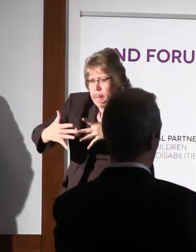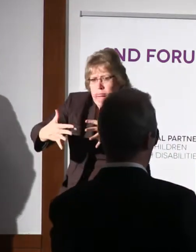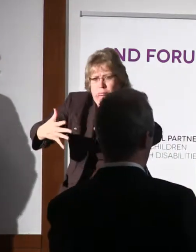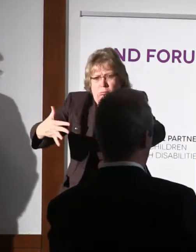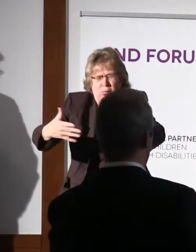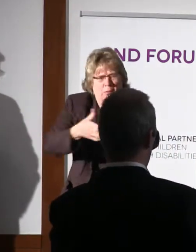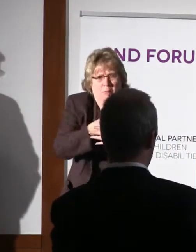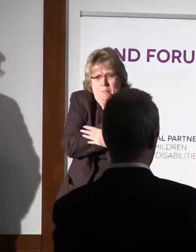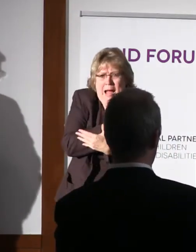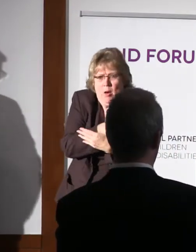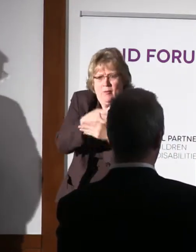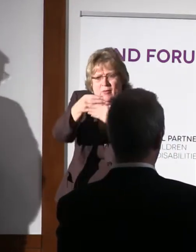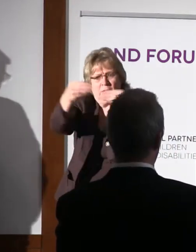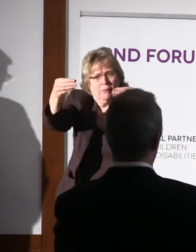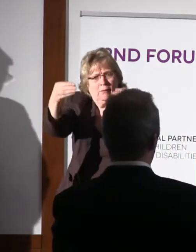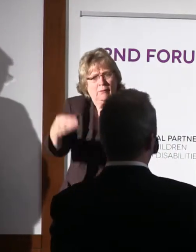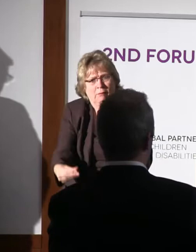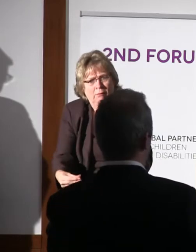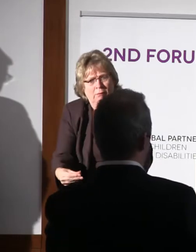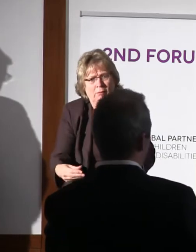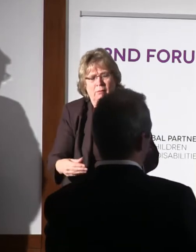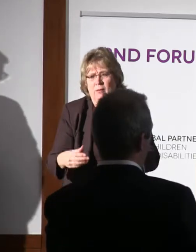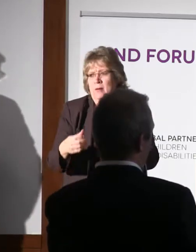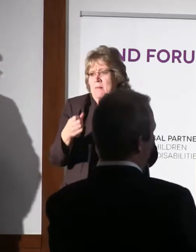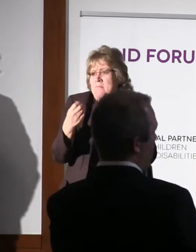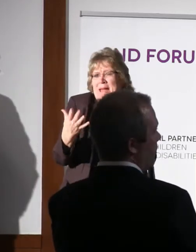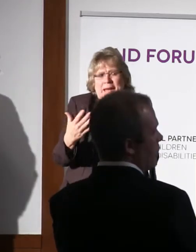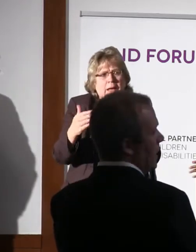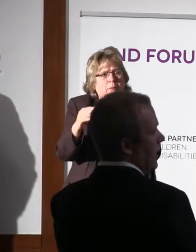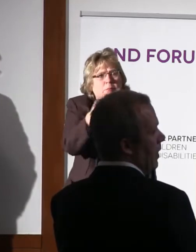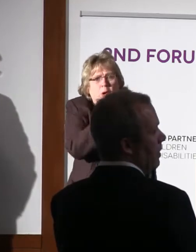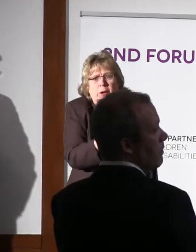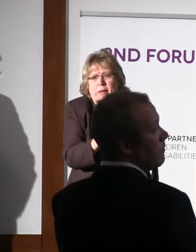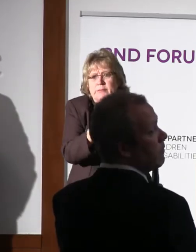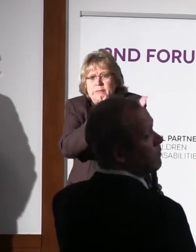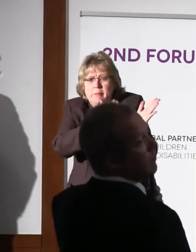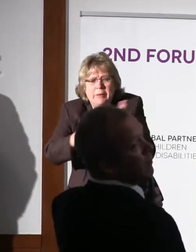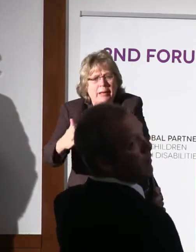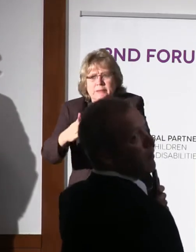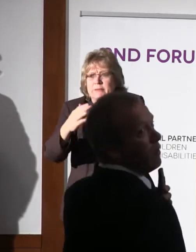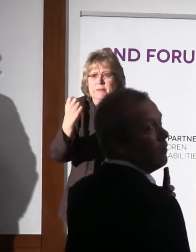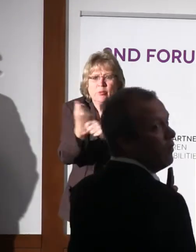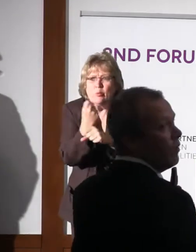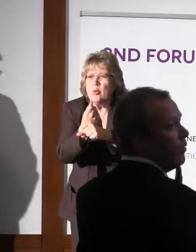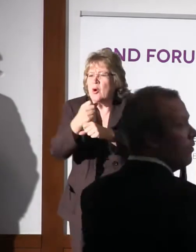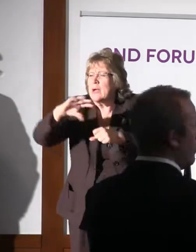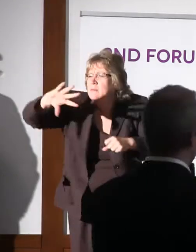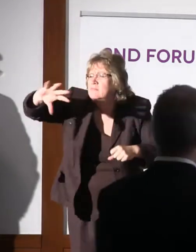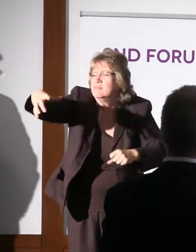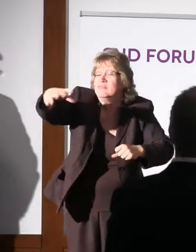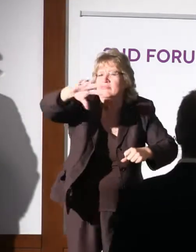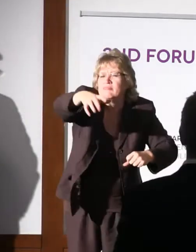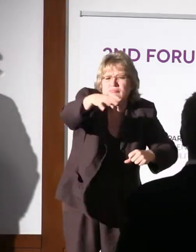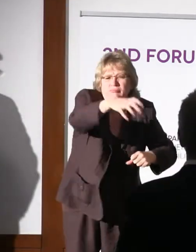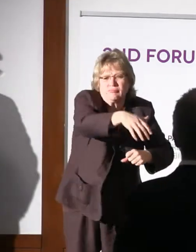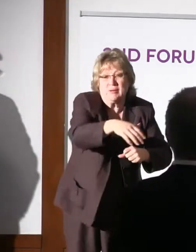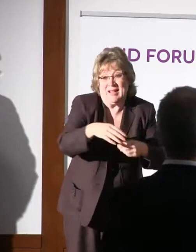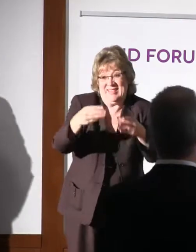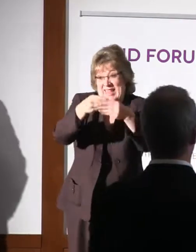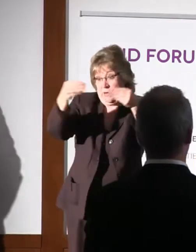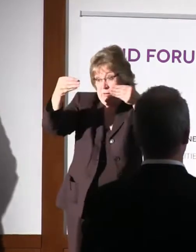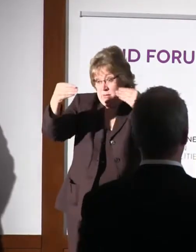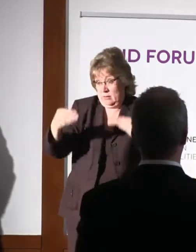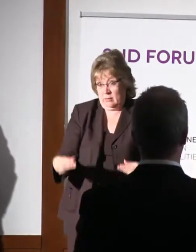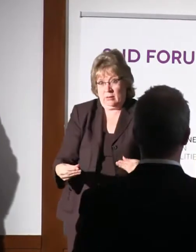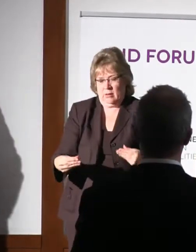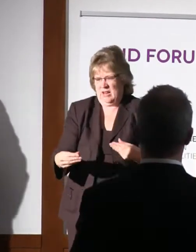the ground in 13 countries and plans already in place to launch a new wave of projects in